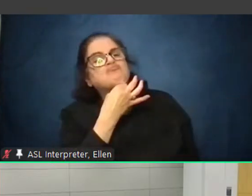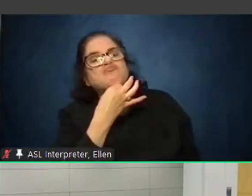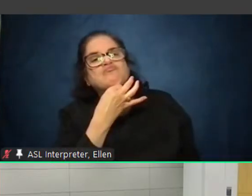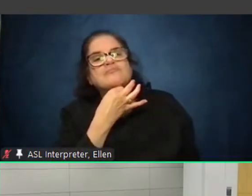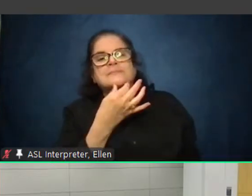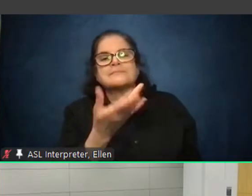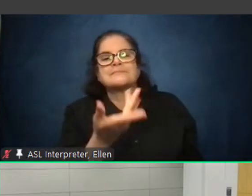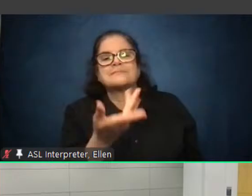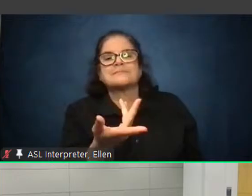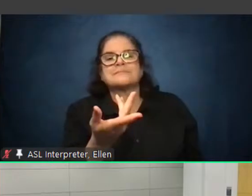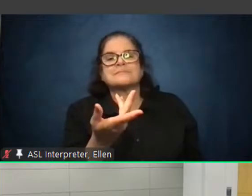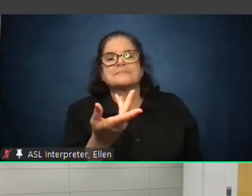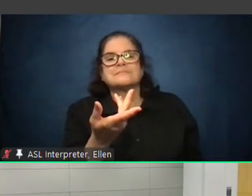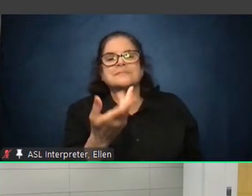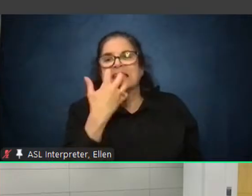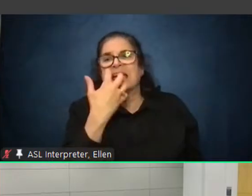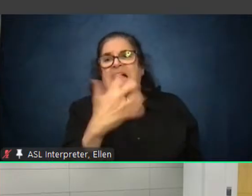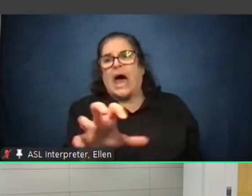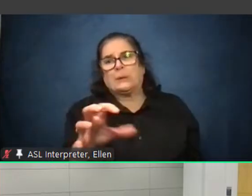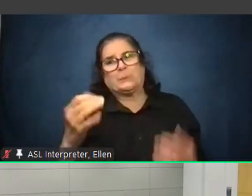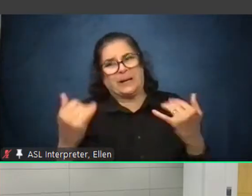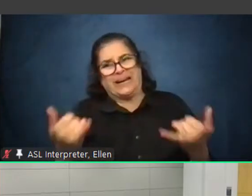of hot up right now. Yeah.